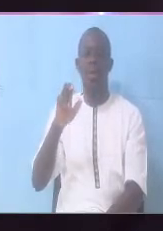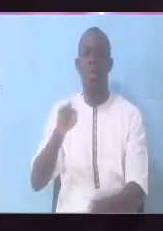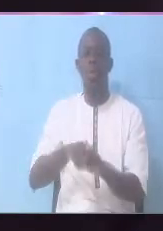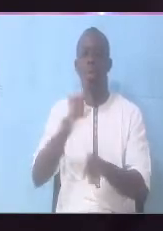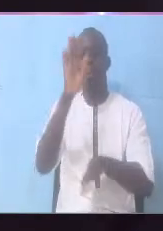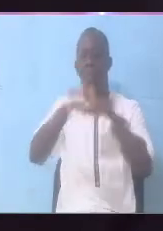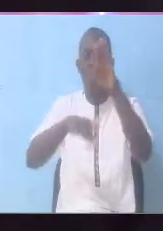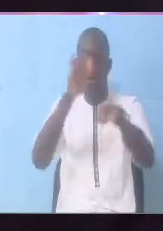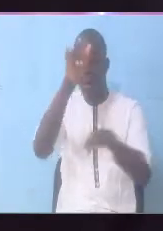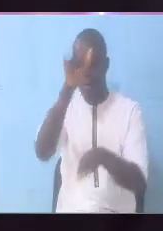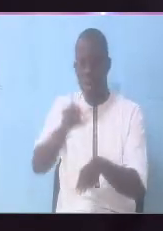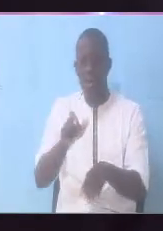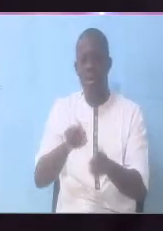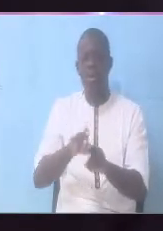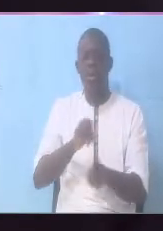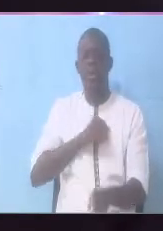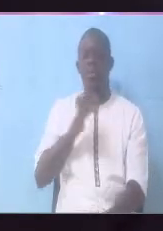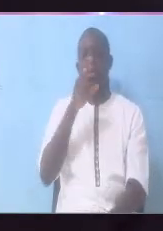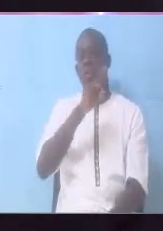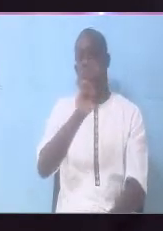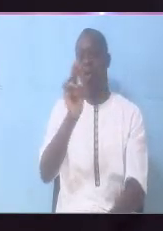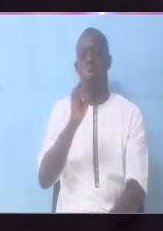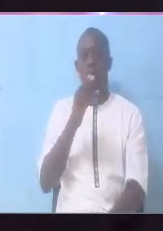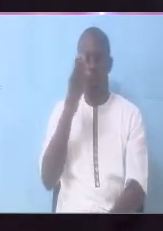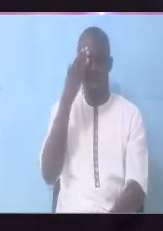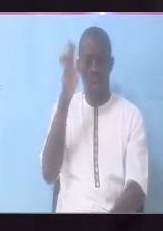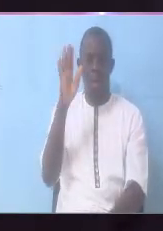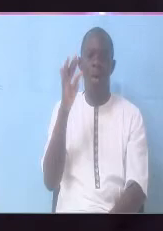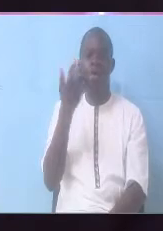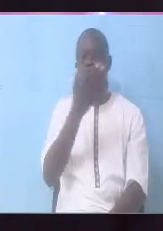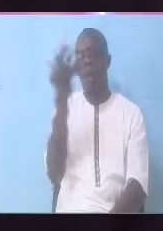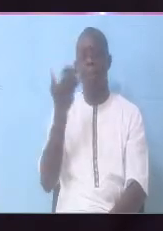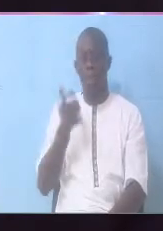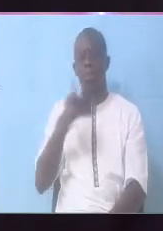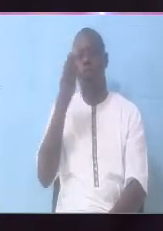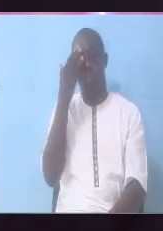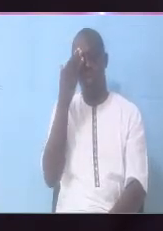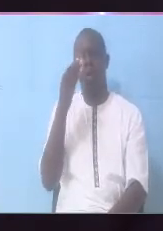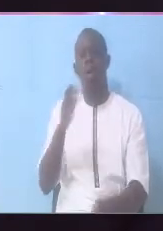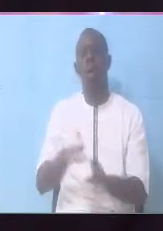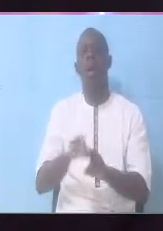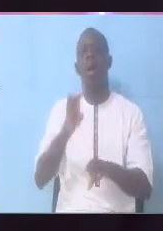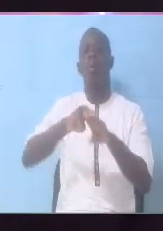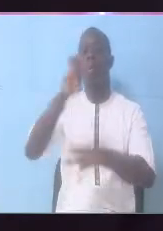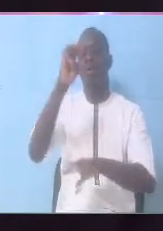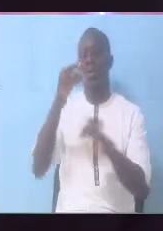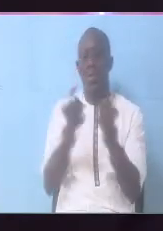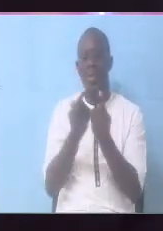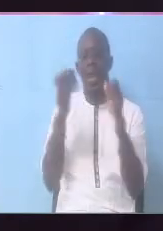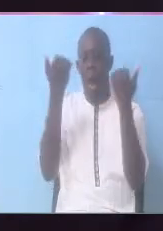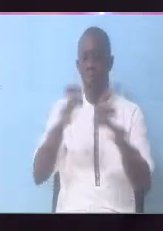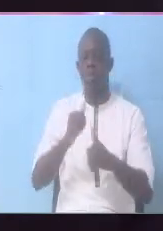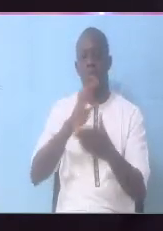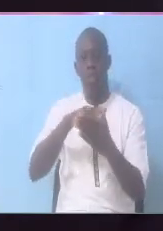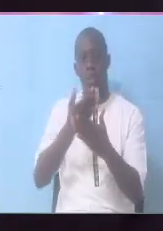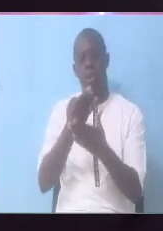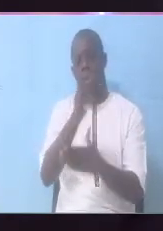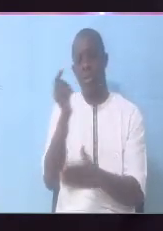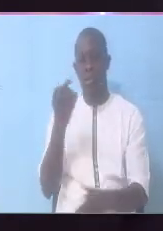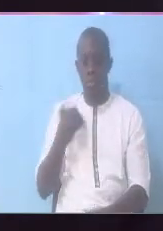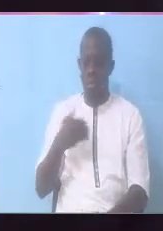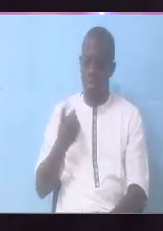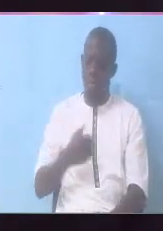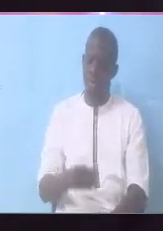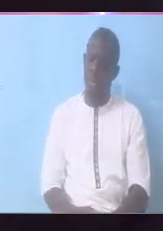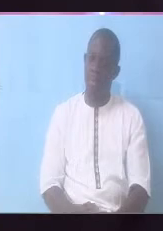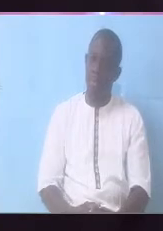No. Well, some people may know him. Most of the things happen between them. You know what I mean? But sometimes, let me be honest here,